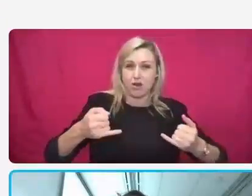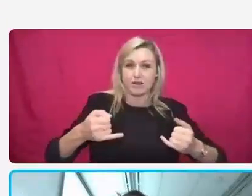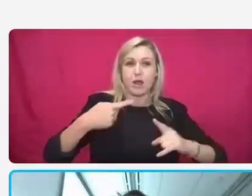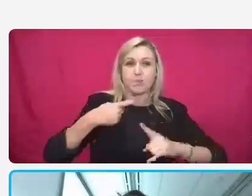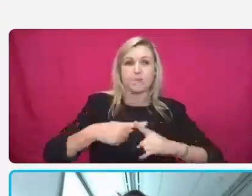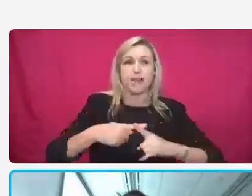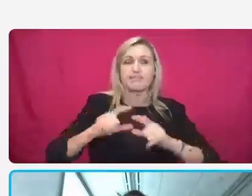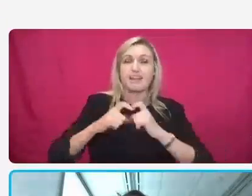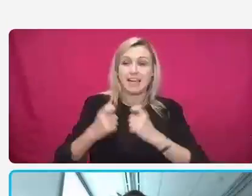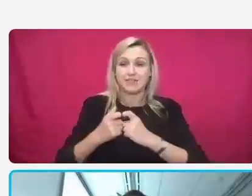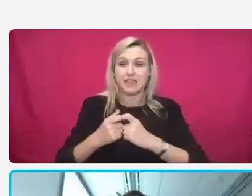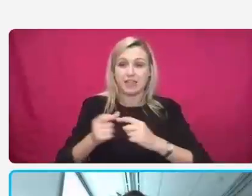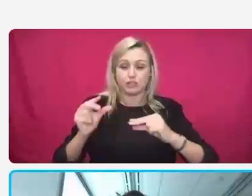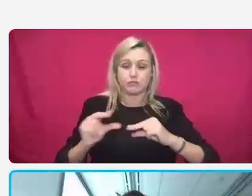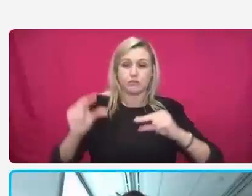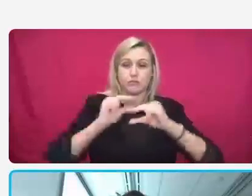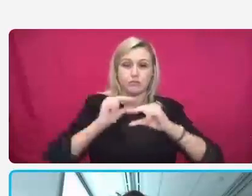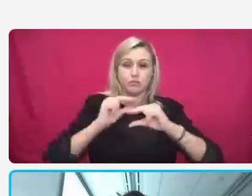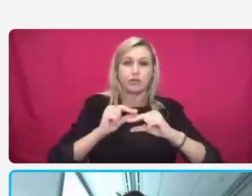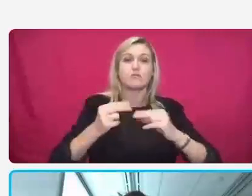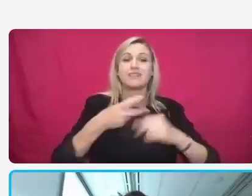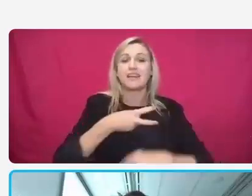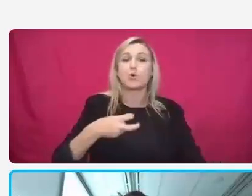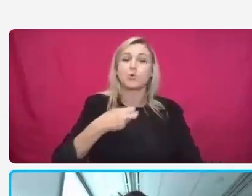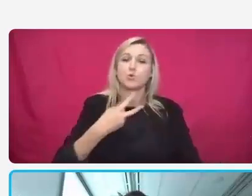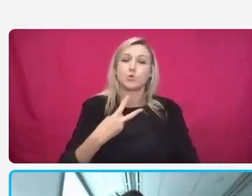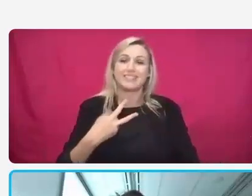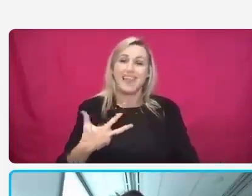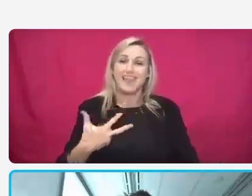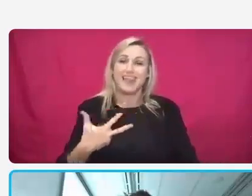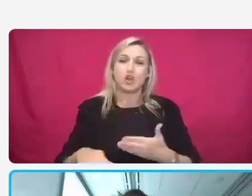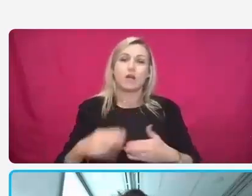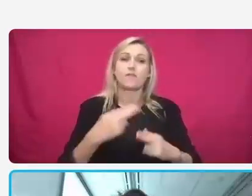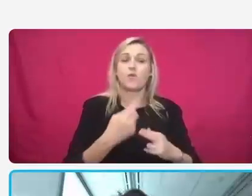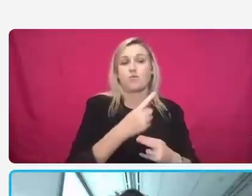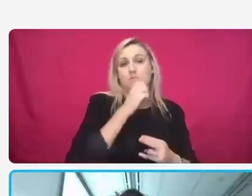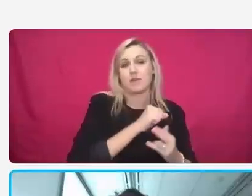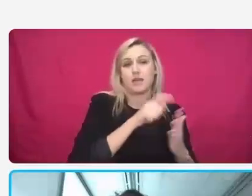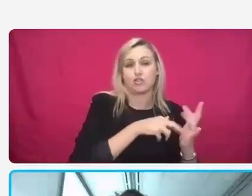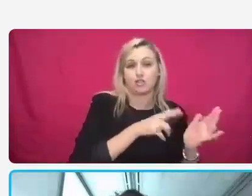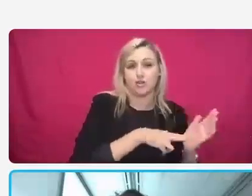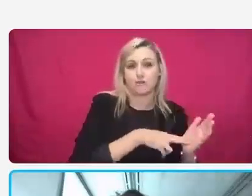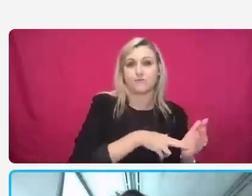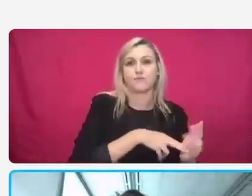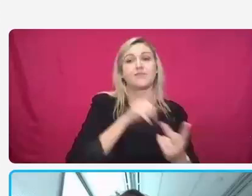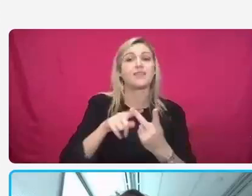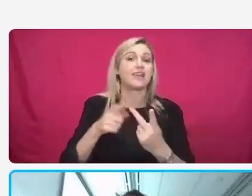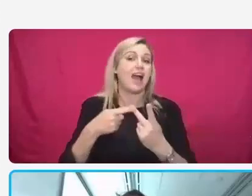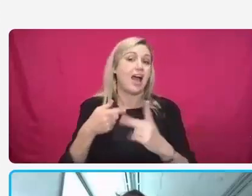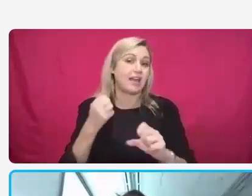total funding amount of $28 a day for John. In regards to Hazel, we would follow the same